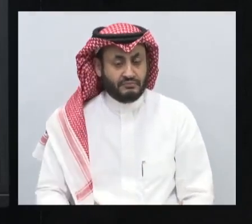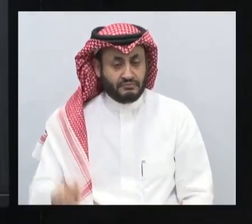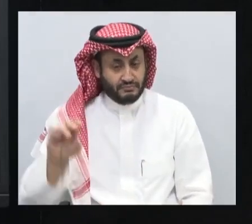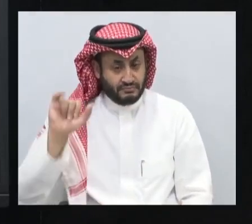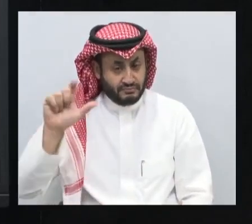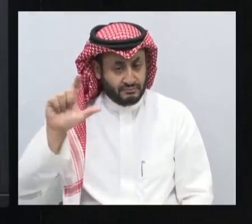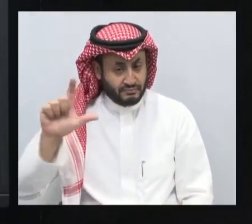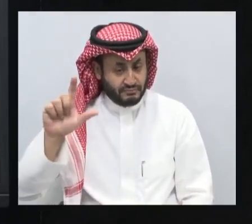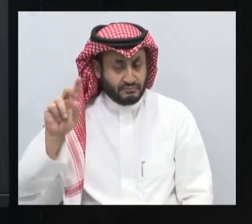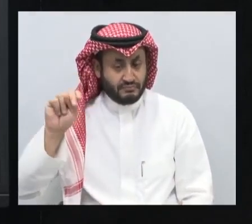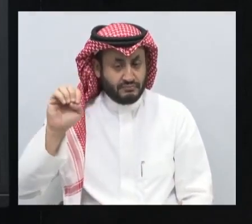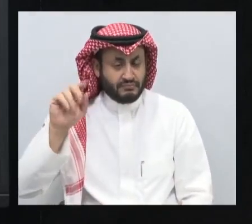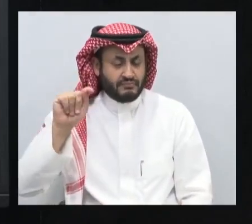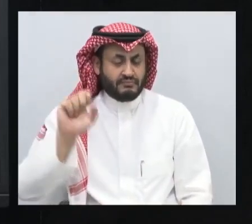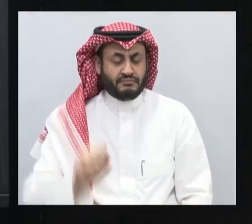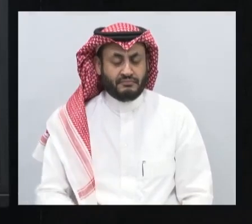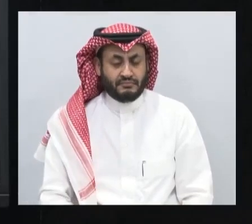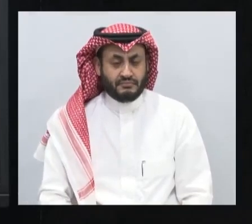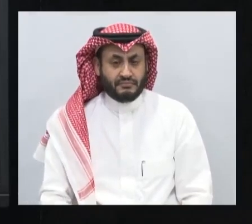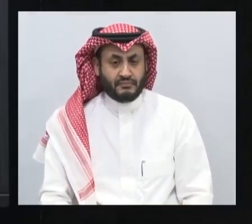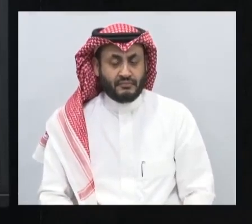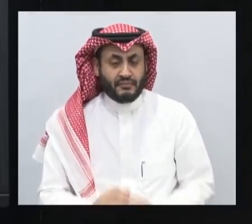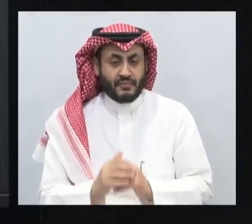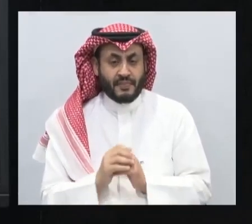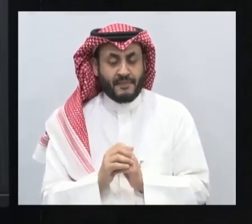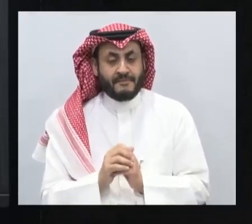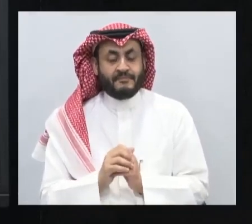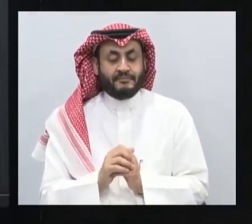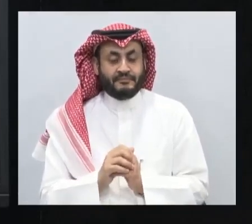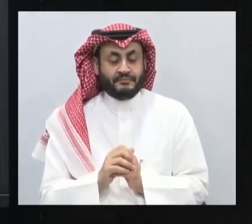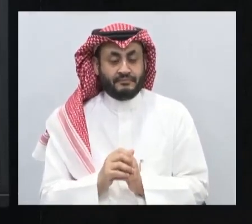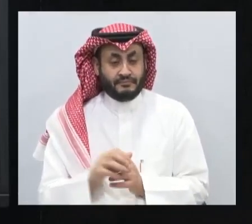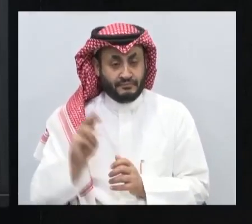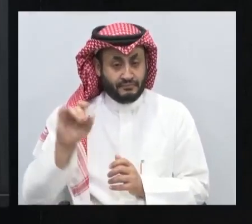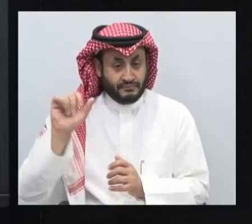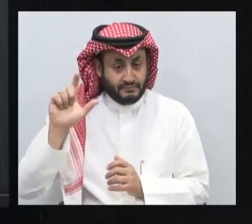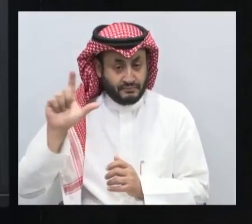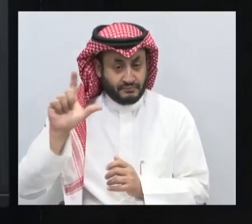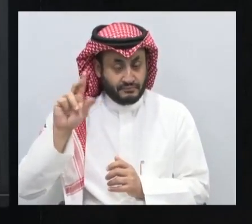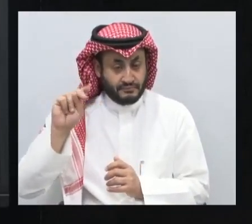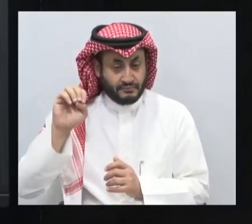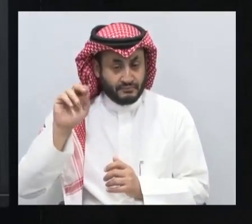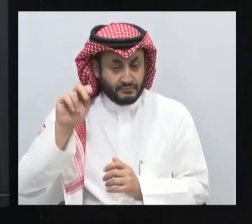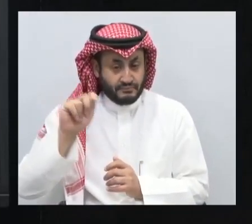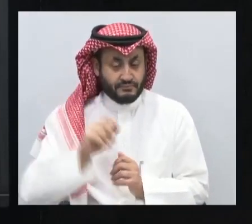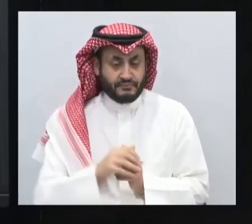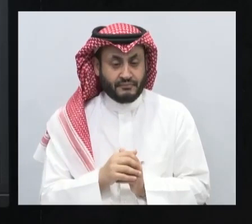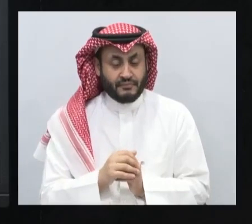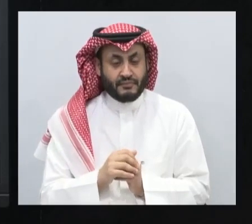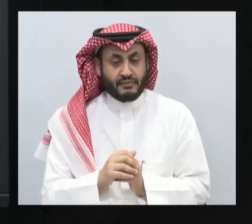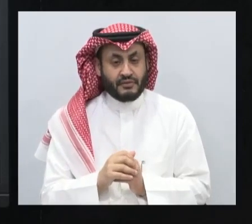to school, or this is a contraction of will not. I will not, you can contract it into